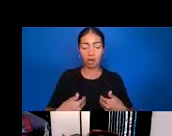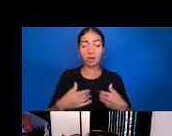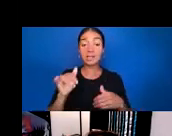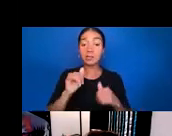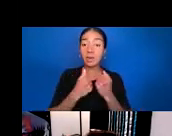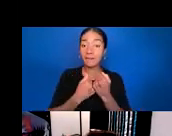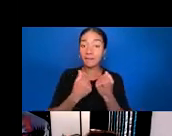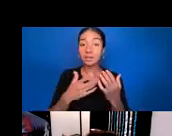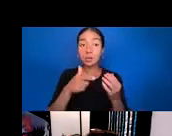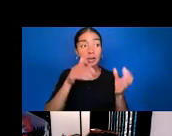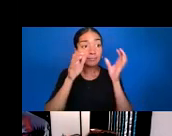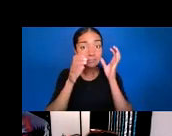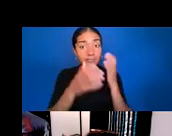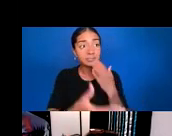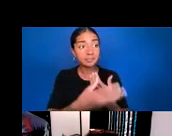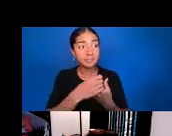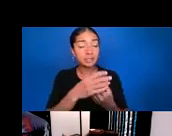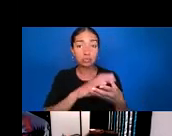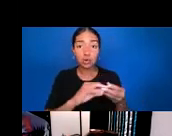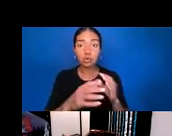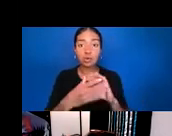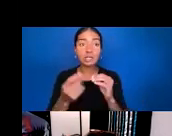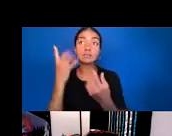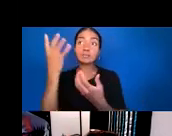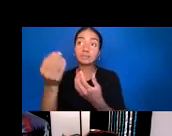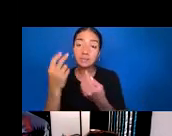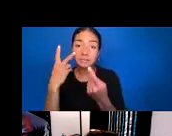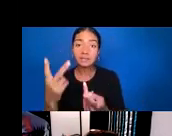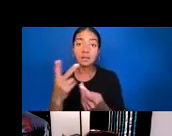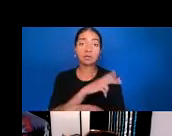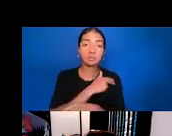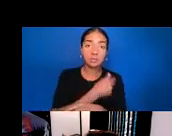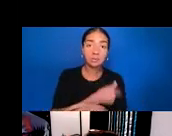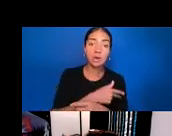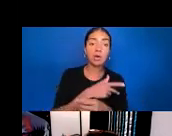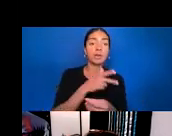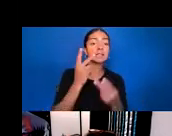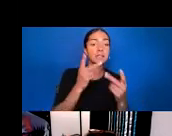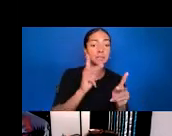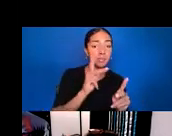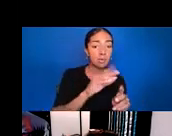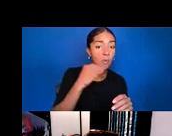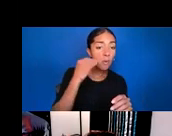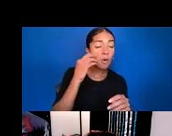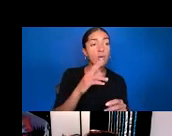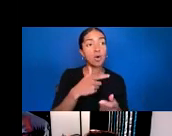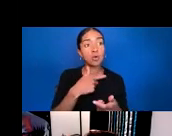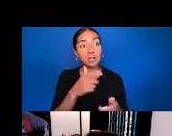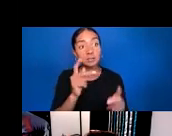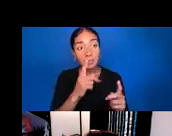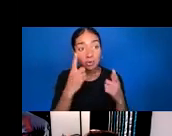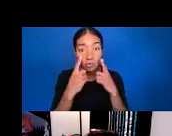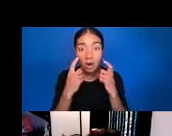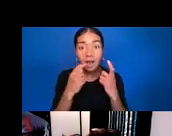hospitals, visiting with people at their homes, watching and listening to people cry and be upset.